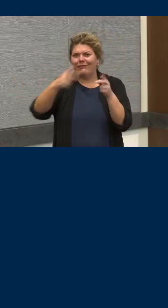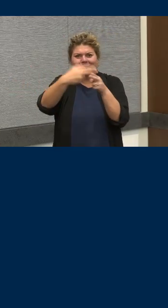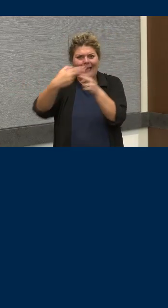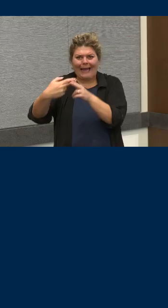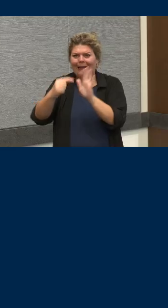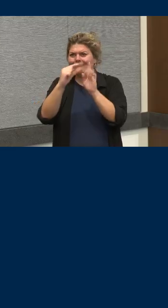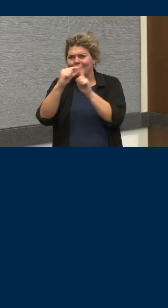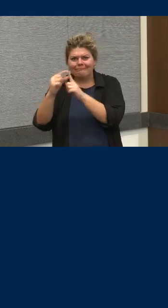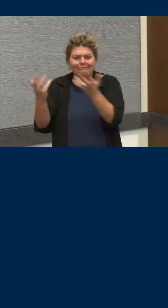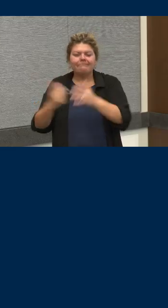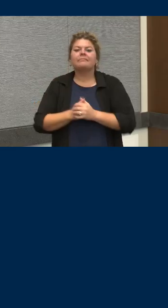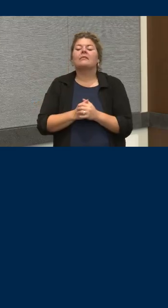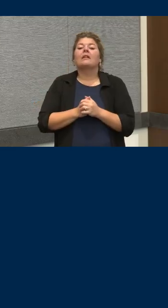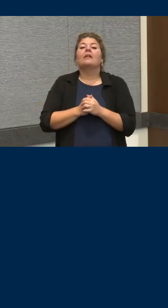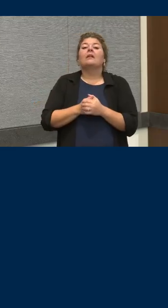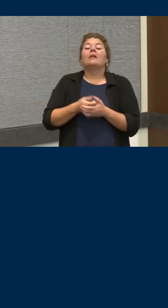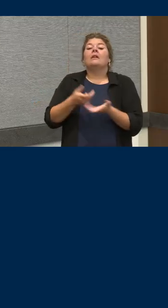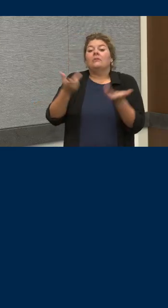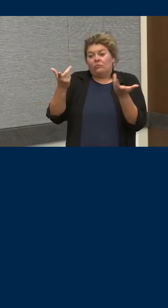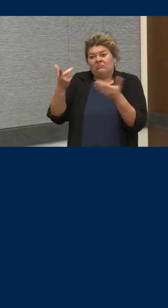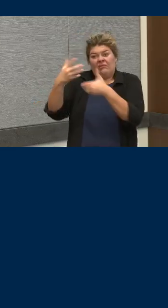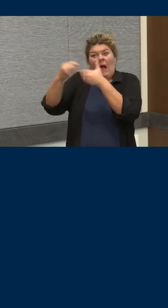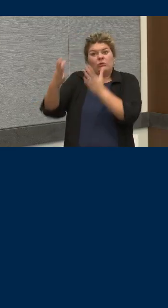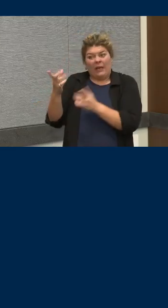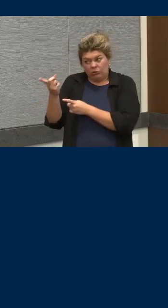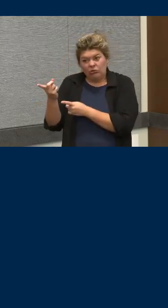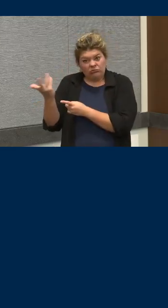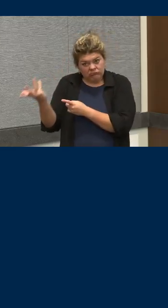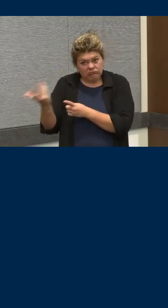respect to his outsider status,